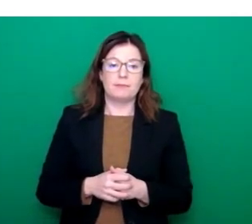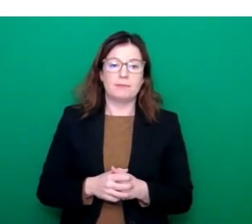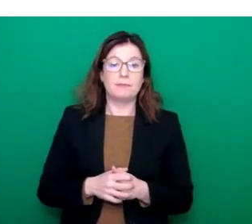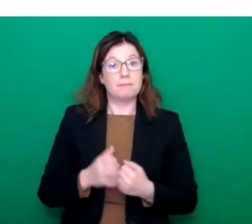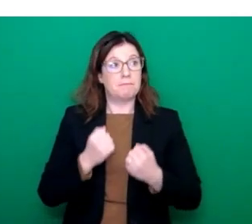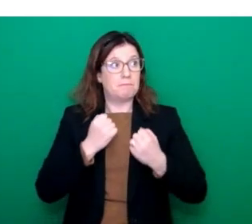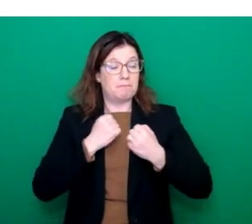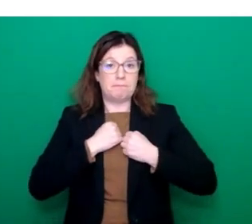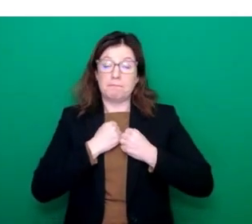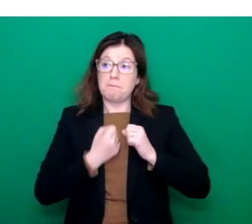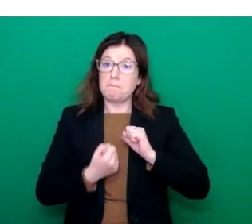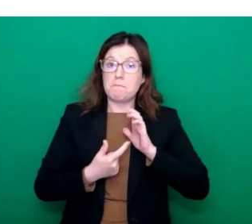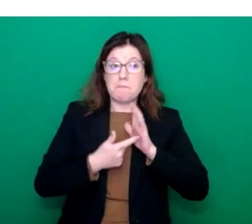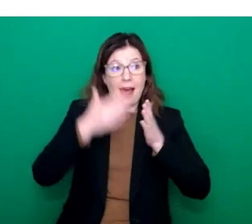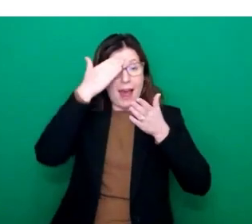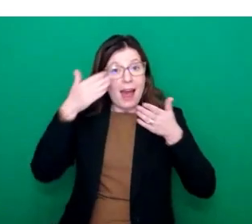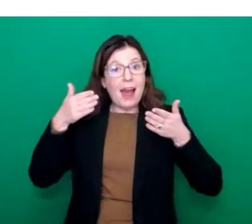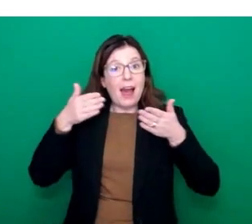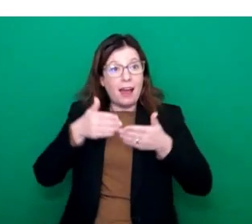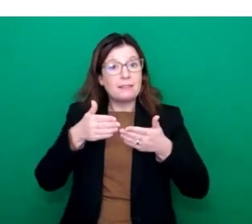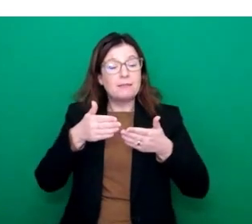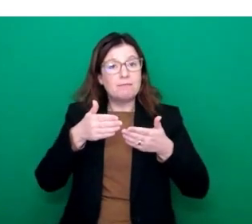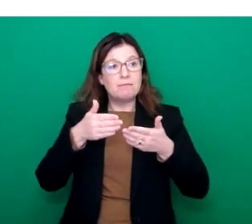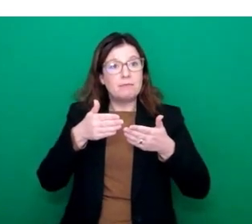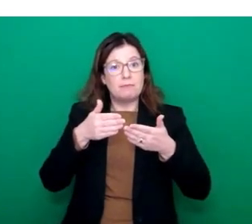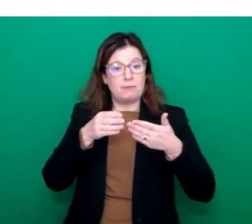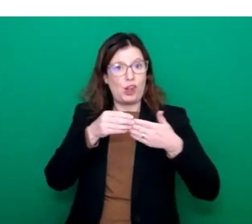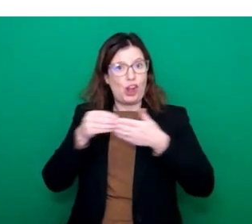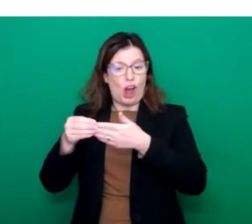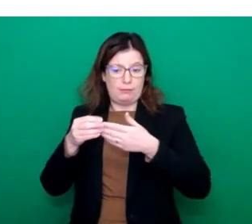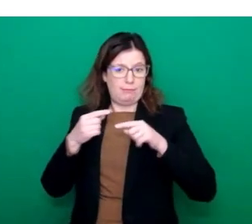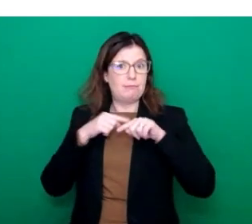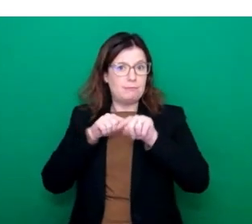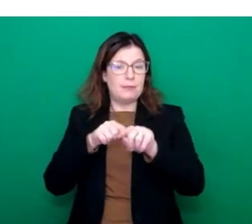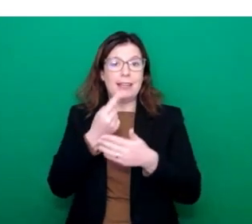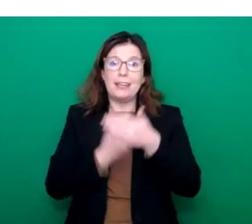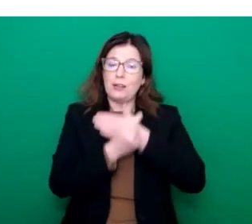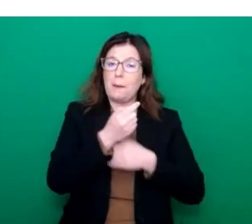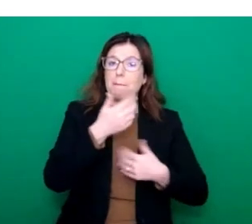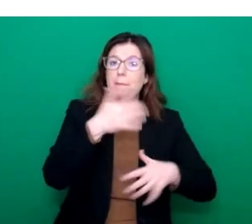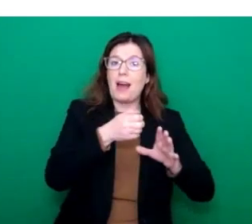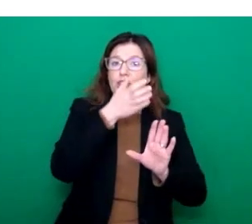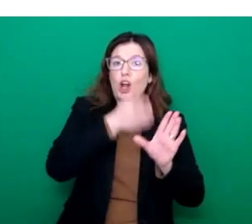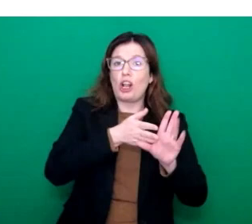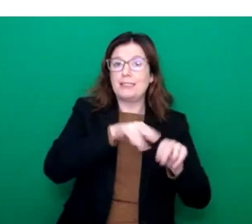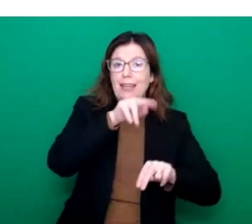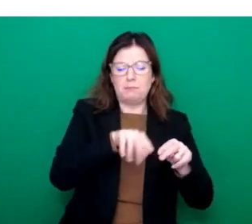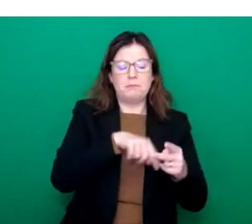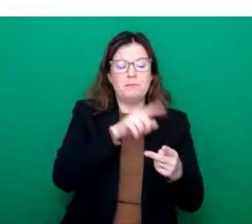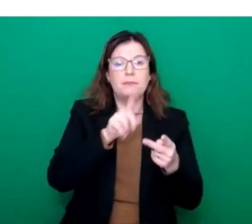business of the psychology team, in line with guidelines, includes individual pain psychology assessment and specialist